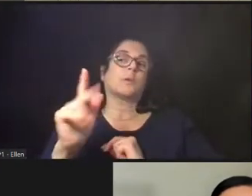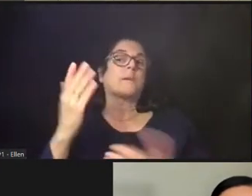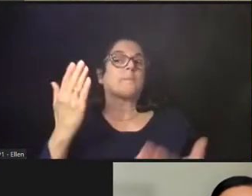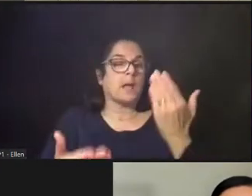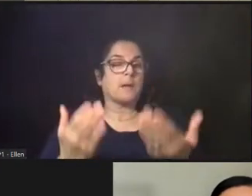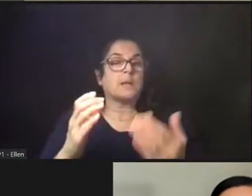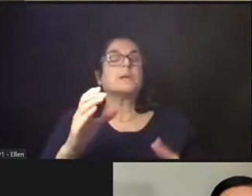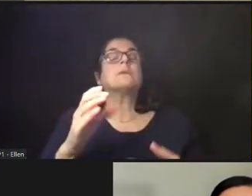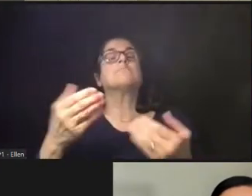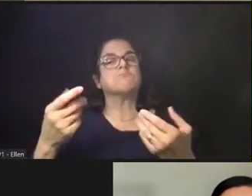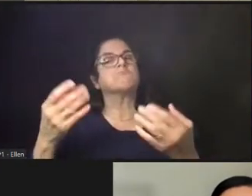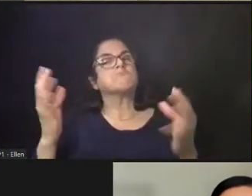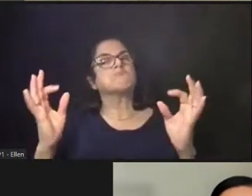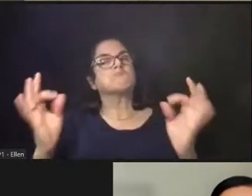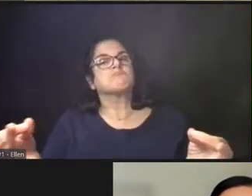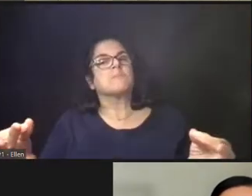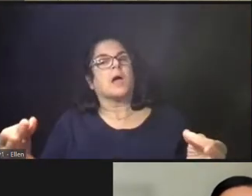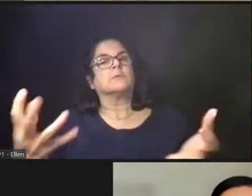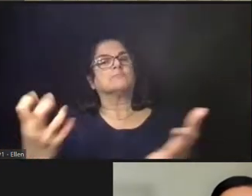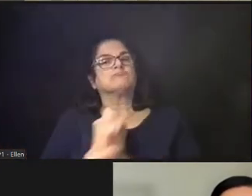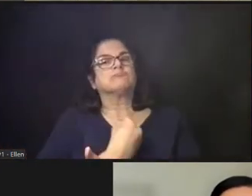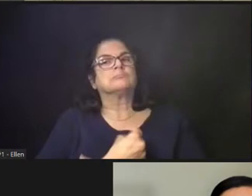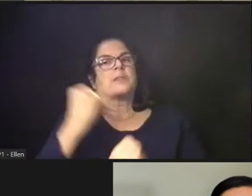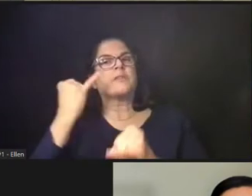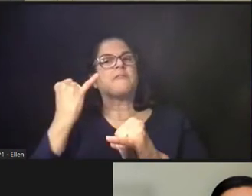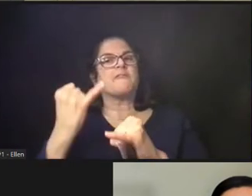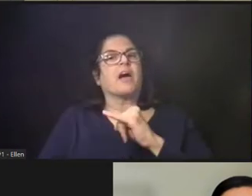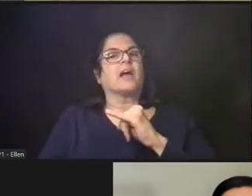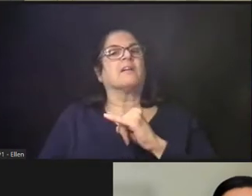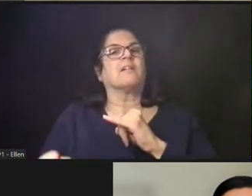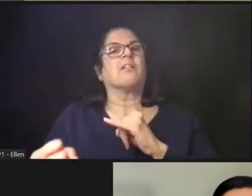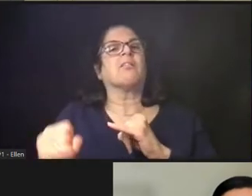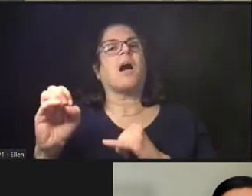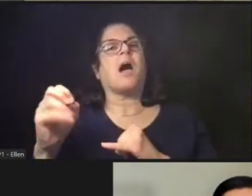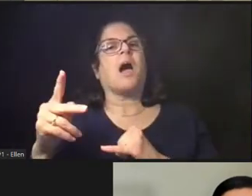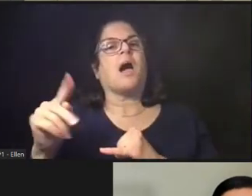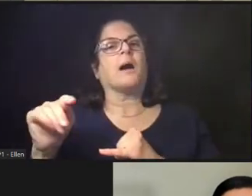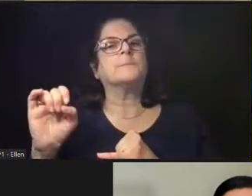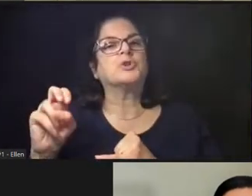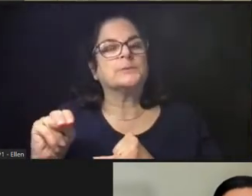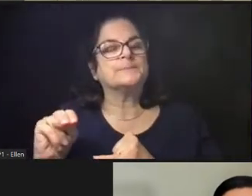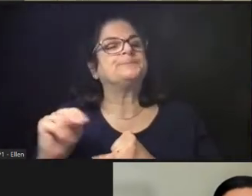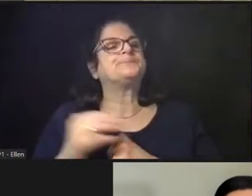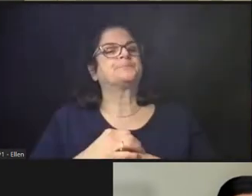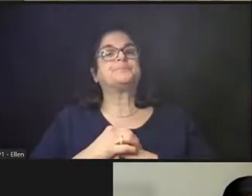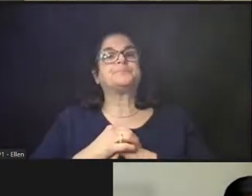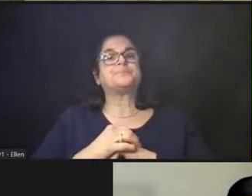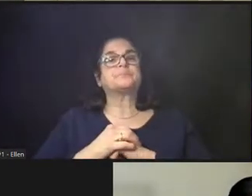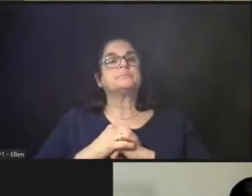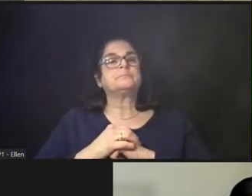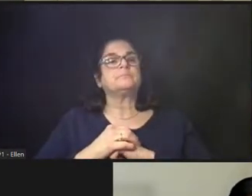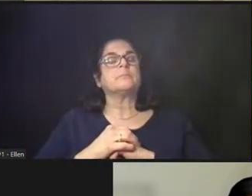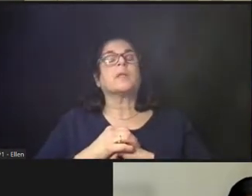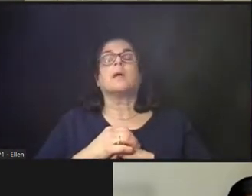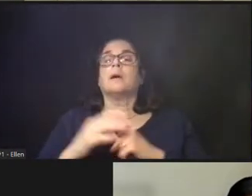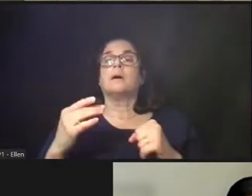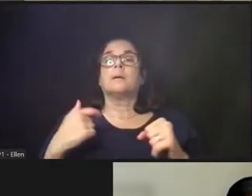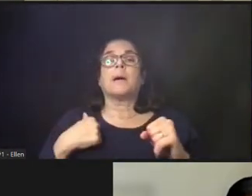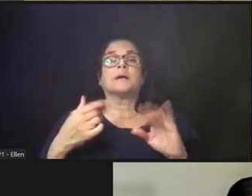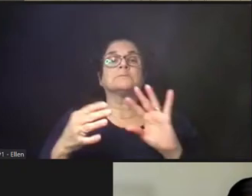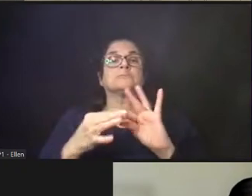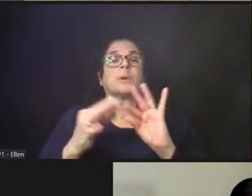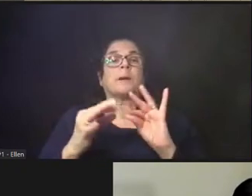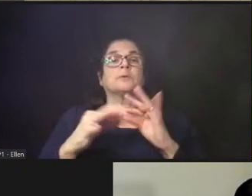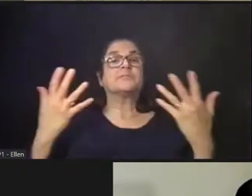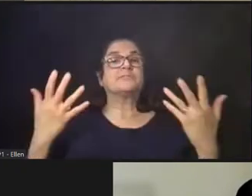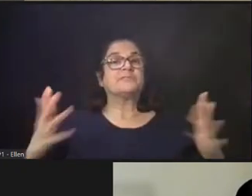execute the second and final option on the agreement. This concludes my formal remarks, and I'm glad to answer any questions that you